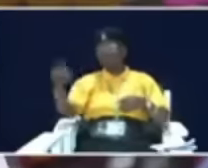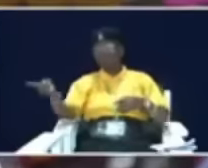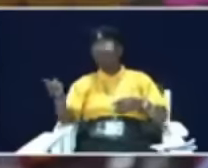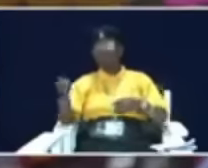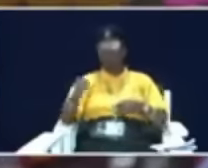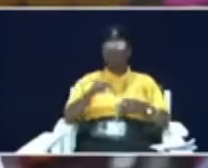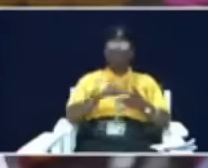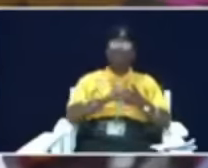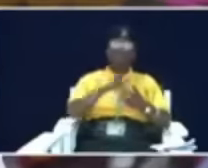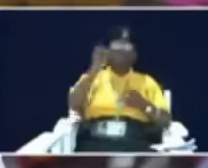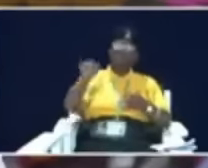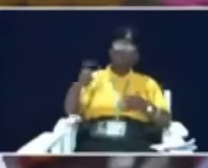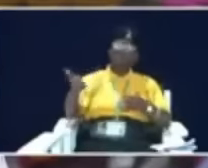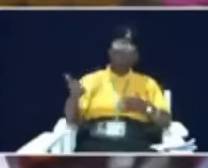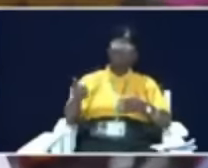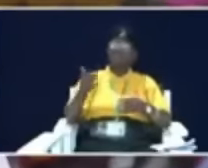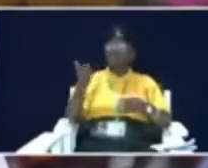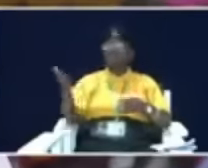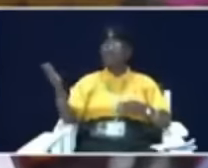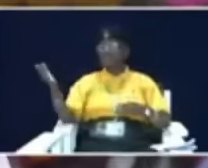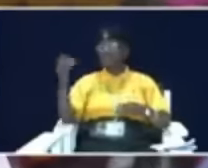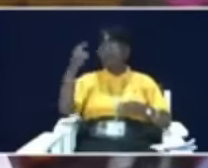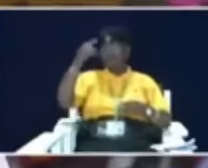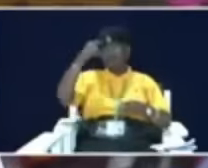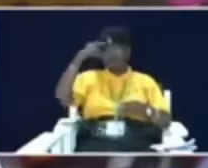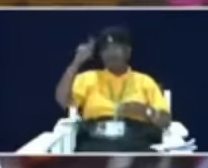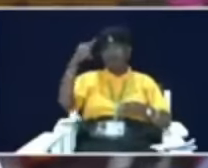It's another thing for the world to remain down.